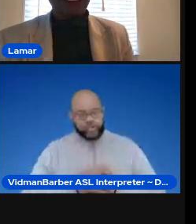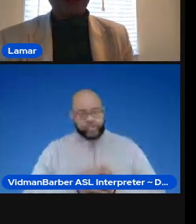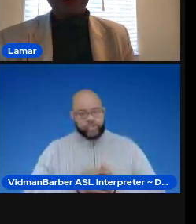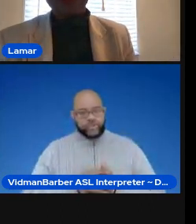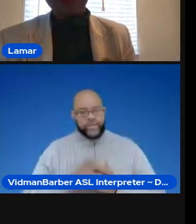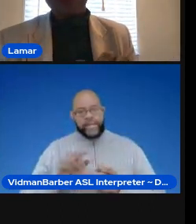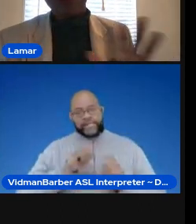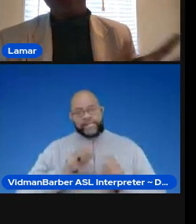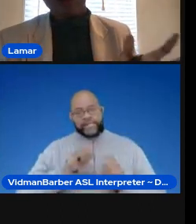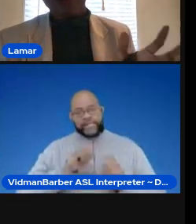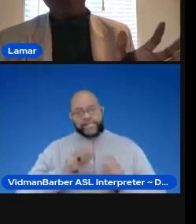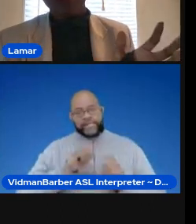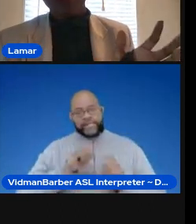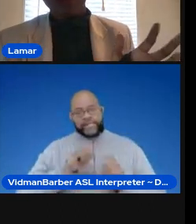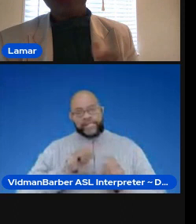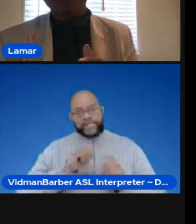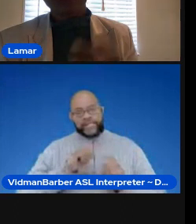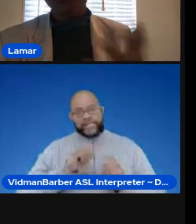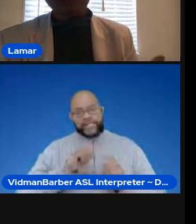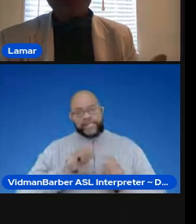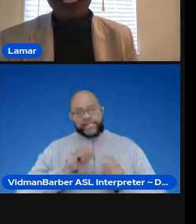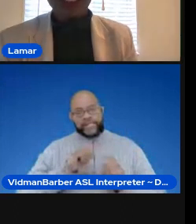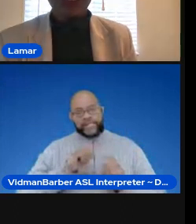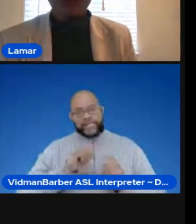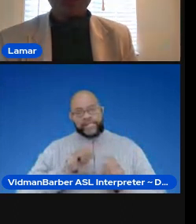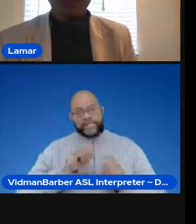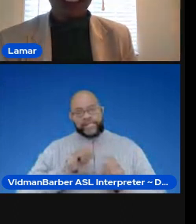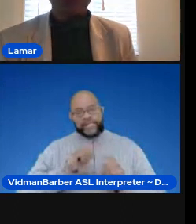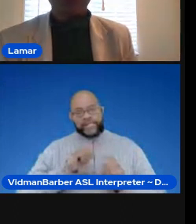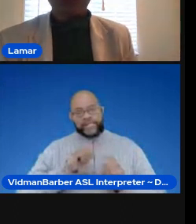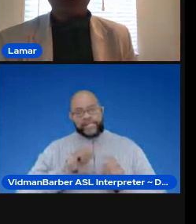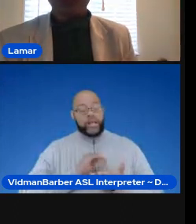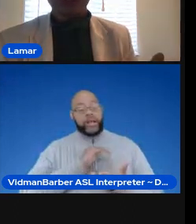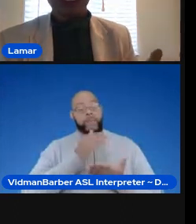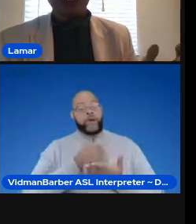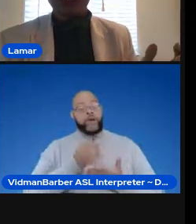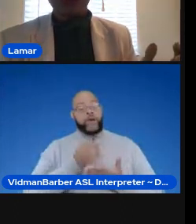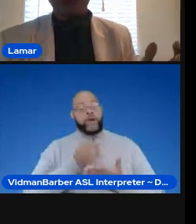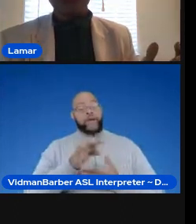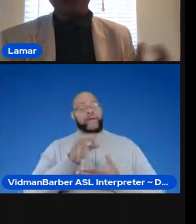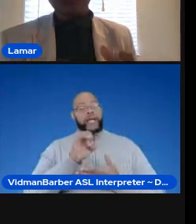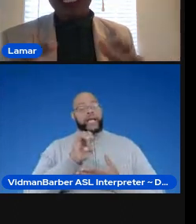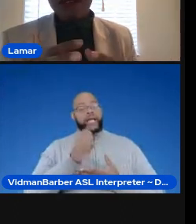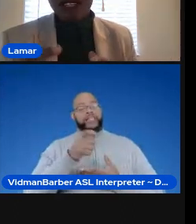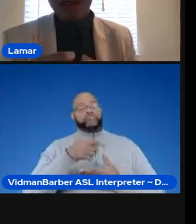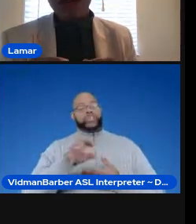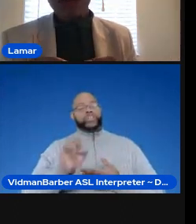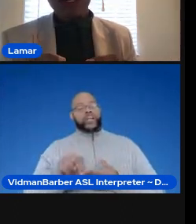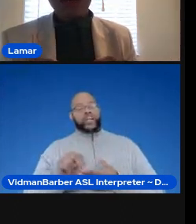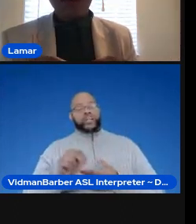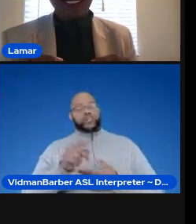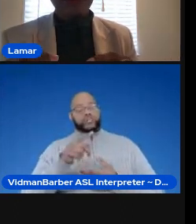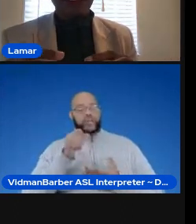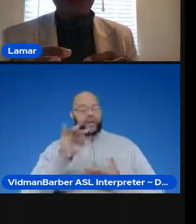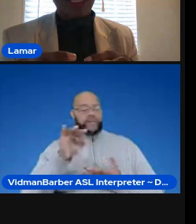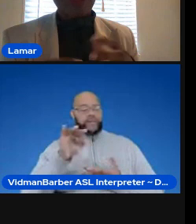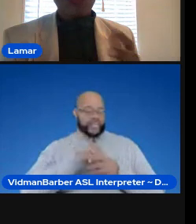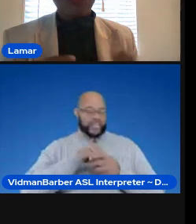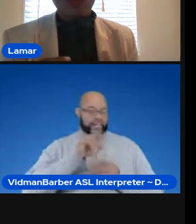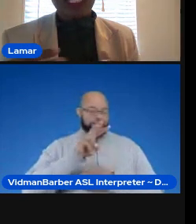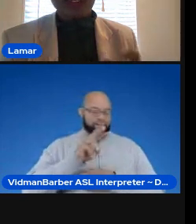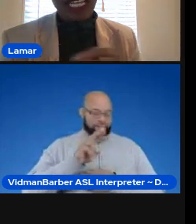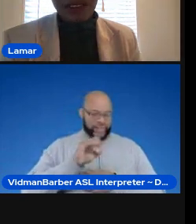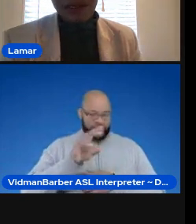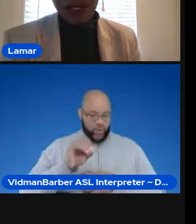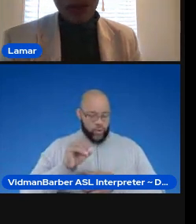exactly what are well the quantification of the expression doing in vivo, right? I think